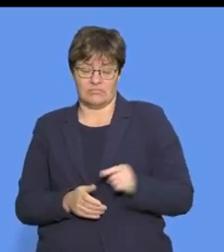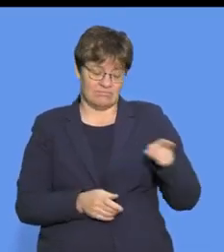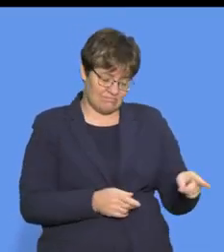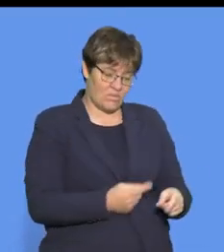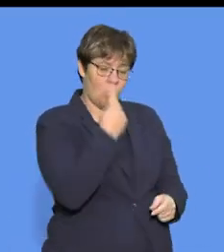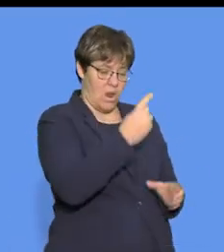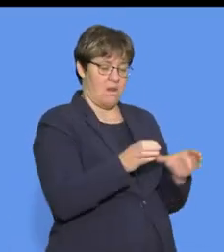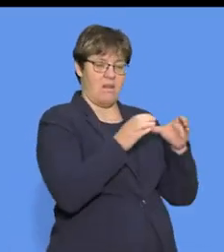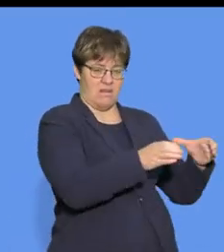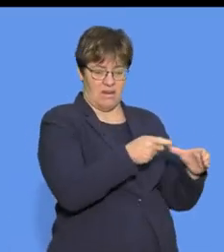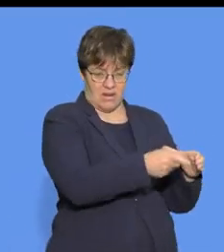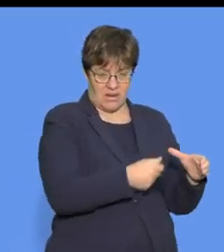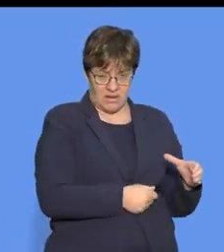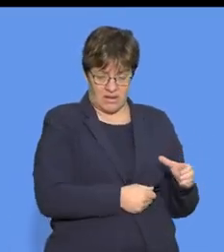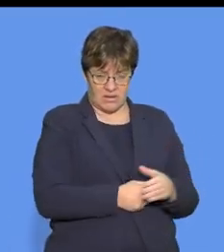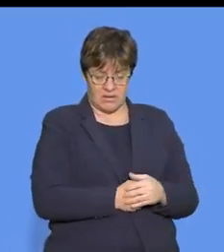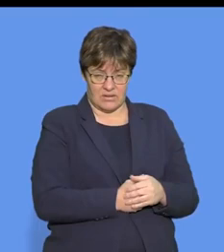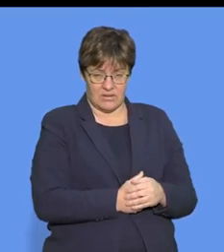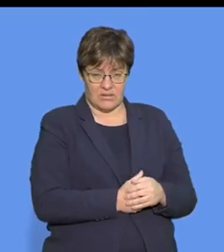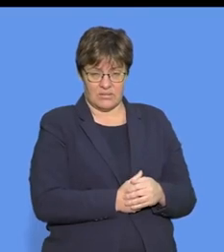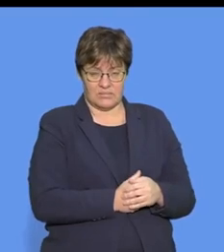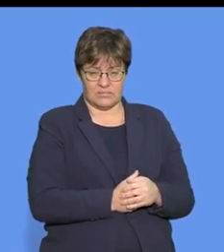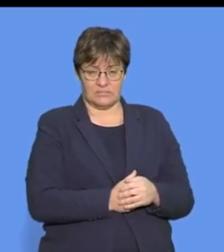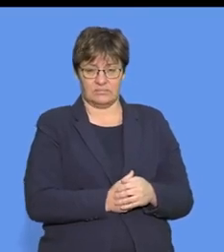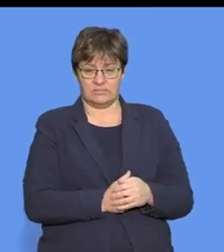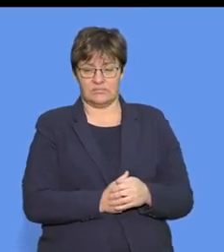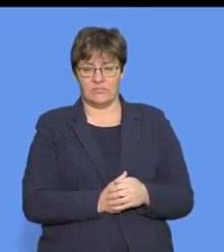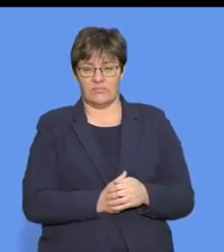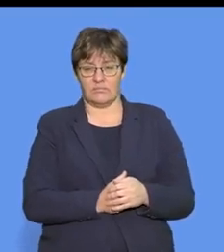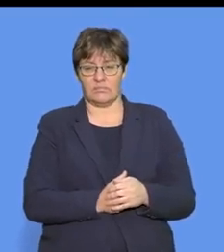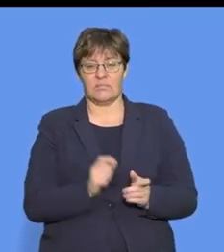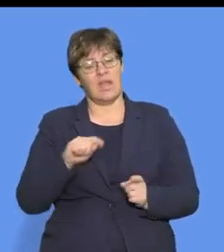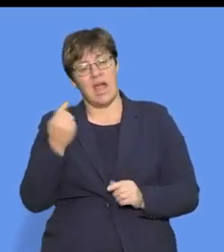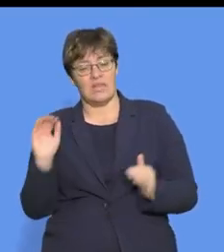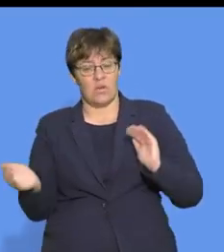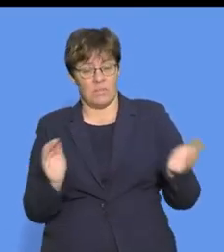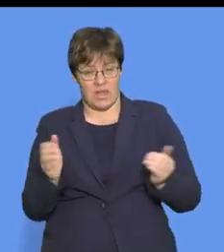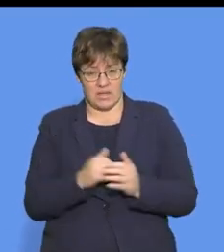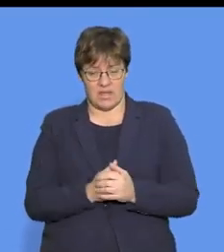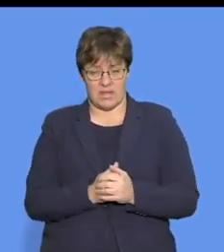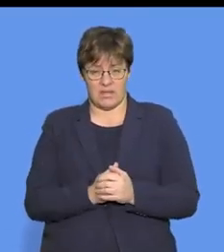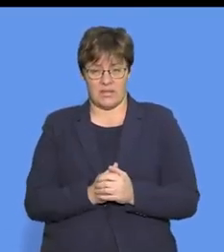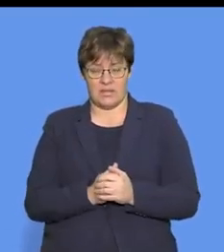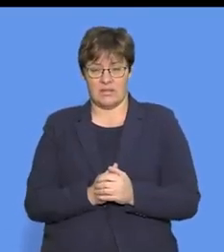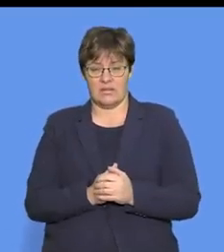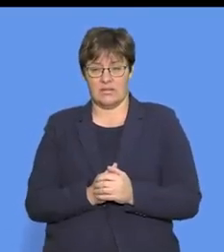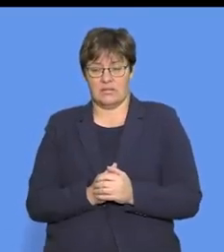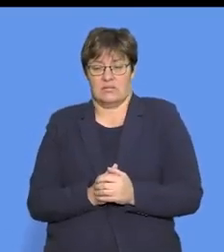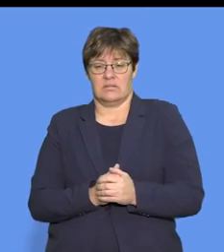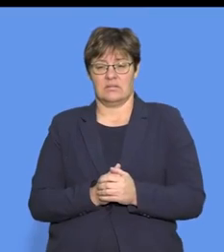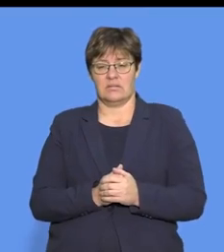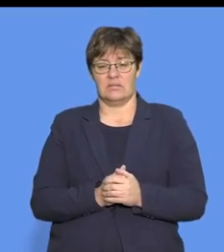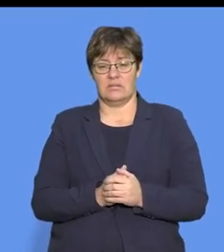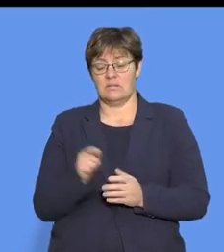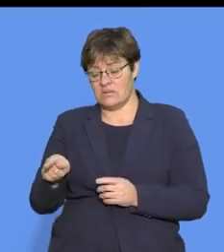And there's one cell usually here. Okay? If we go back to another comparison, they